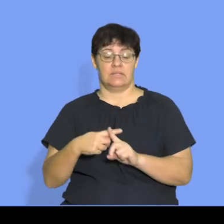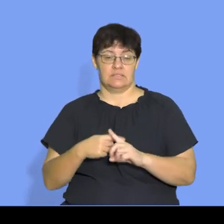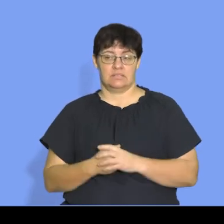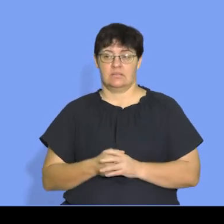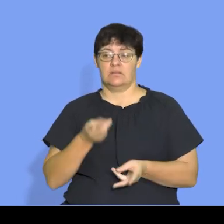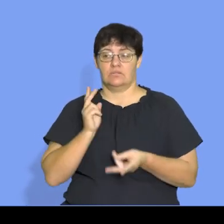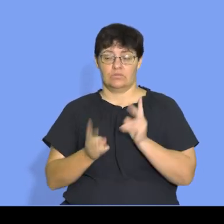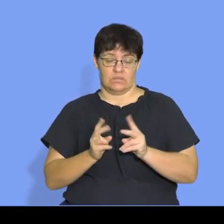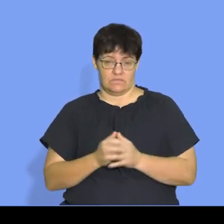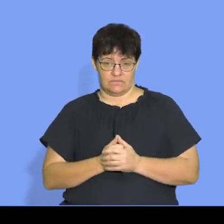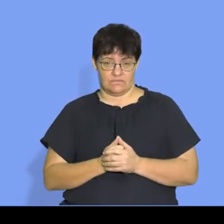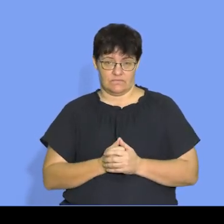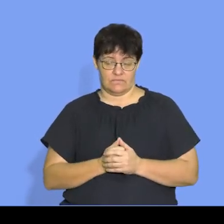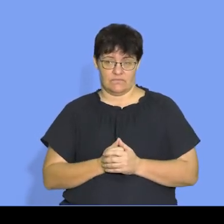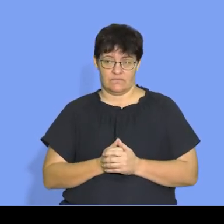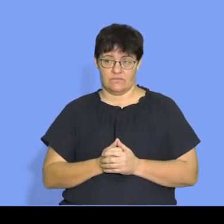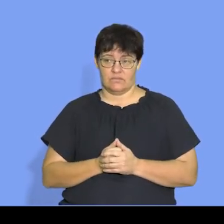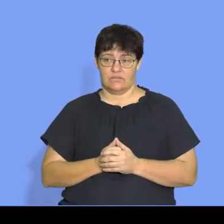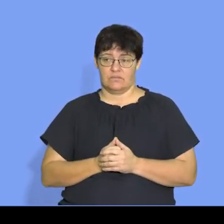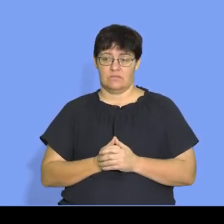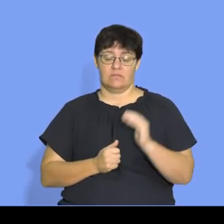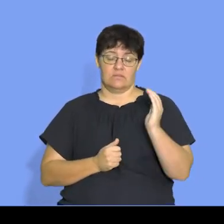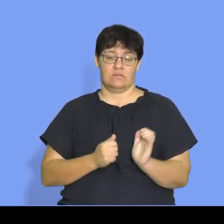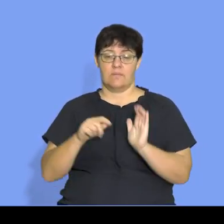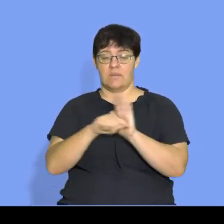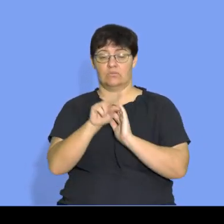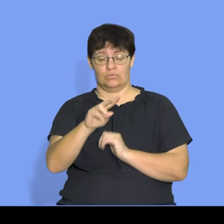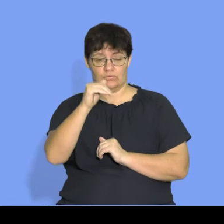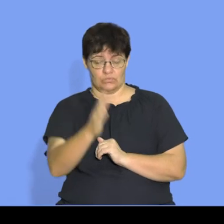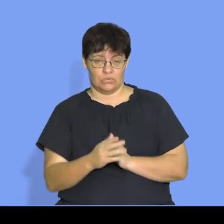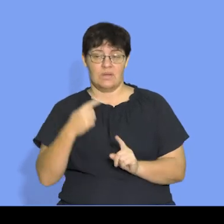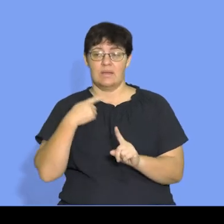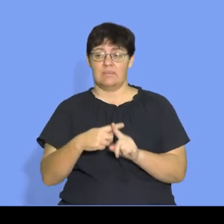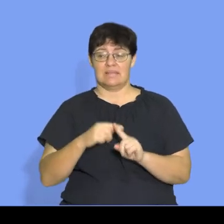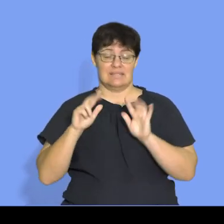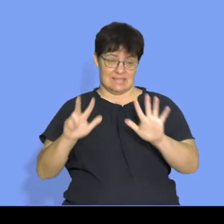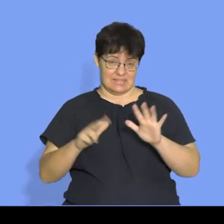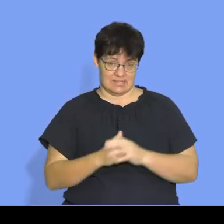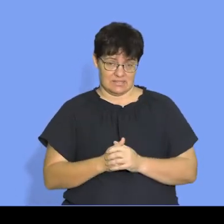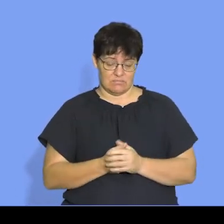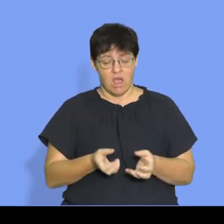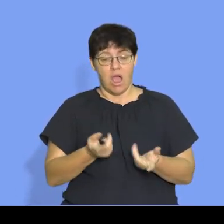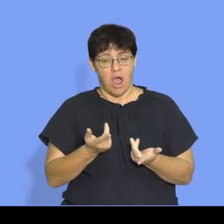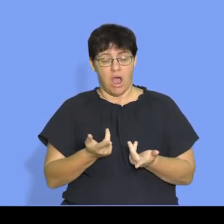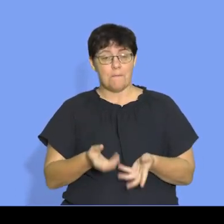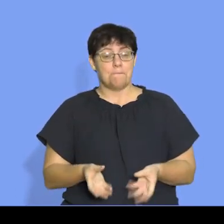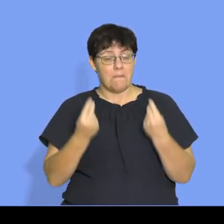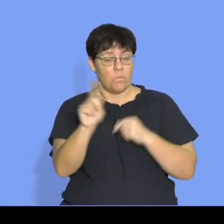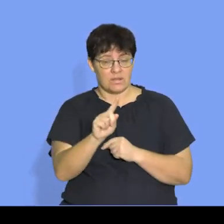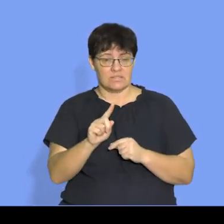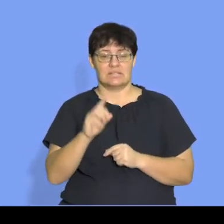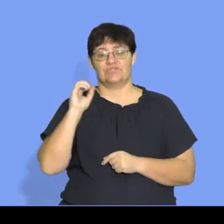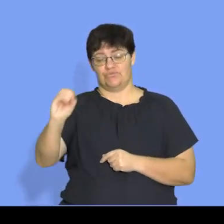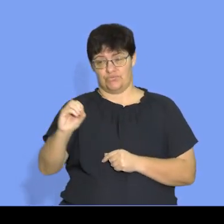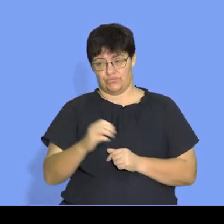12 into minus 2 plus 8. This must give me 0 for 2 to be part of the